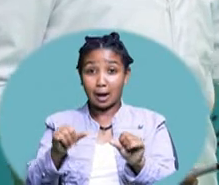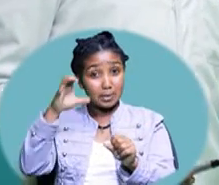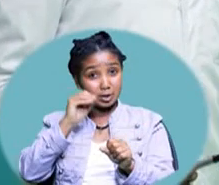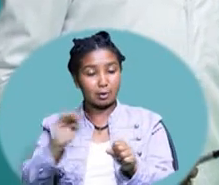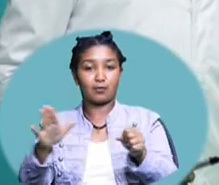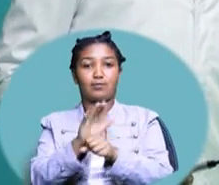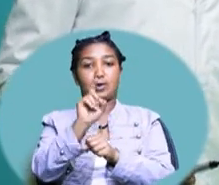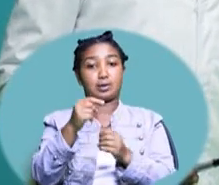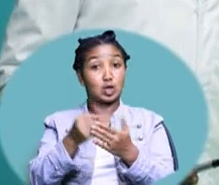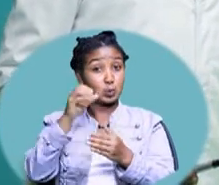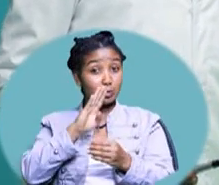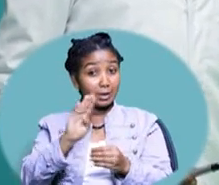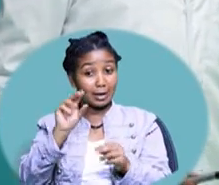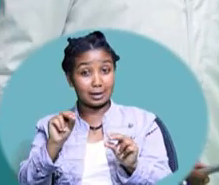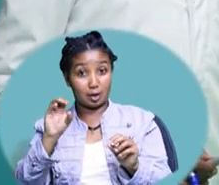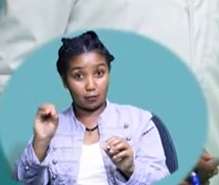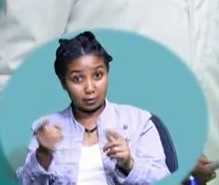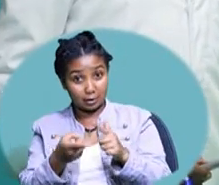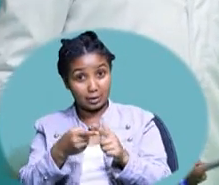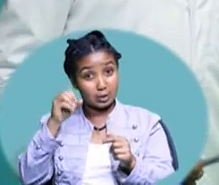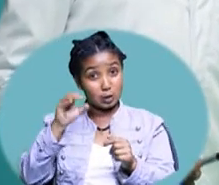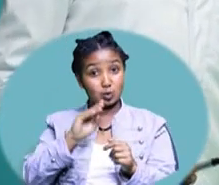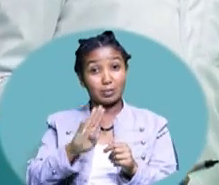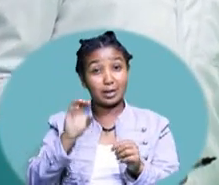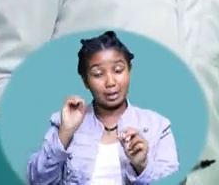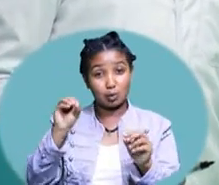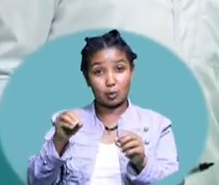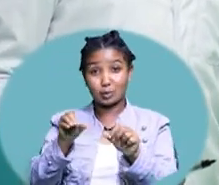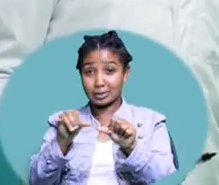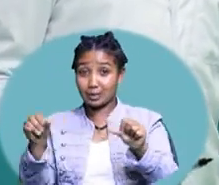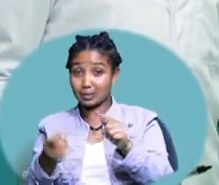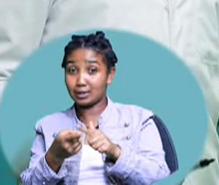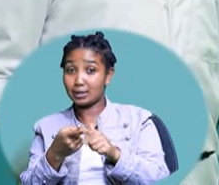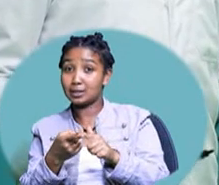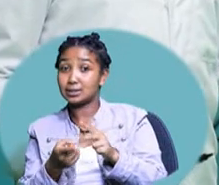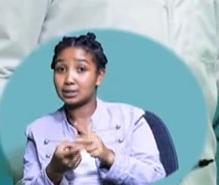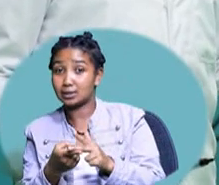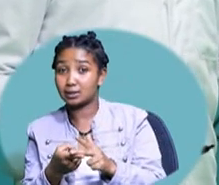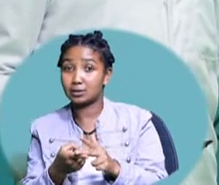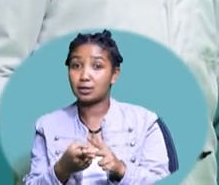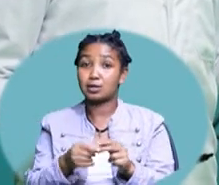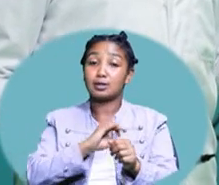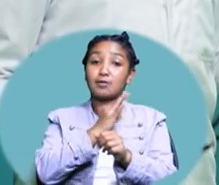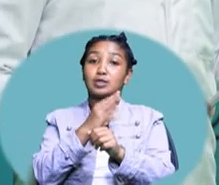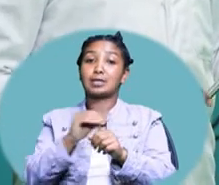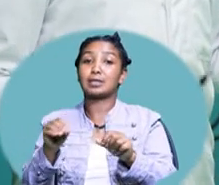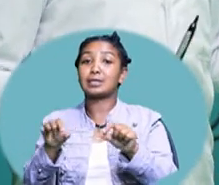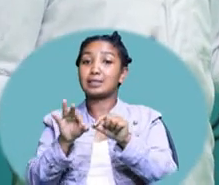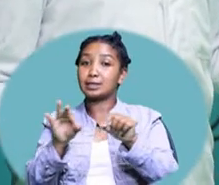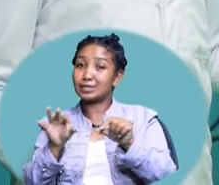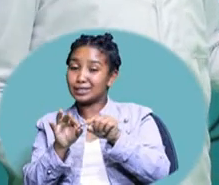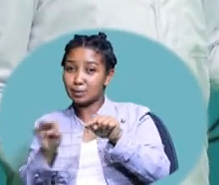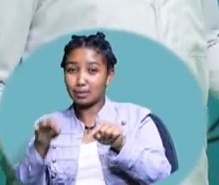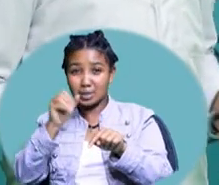be fulfilled. There should be a non-zero force, there should be a non-zero displacement, and at last, the force and the displacement